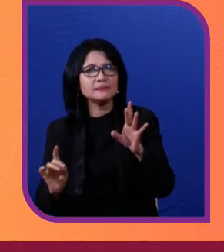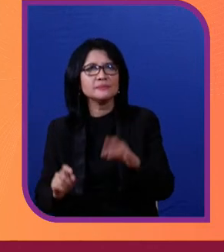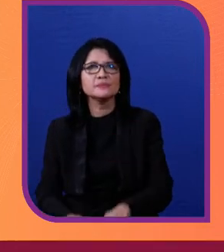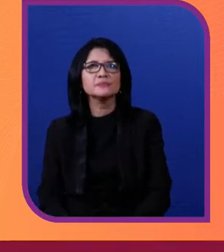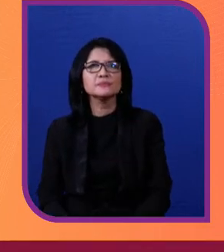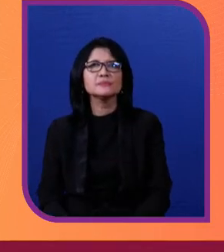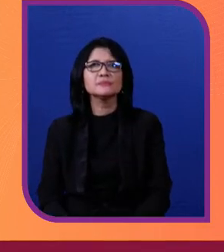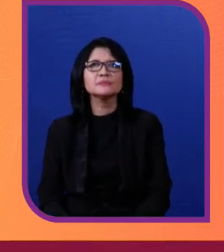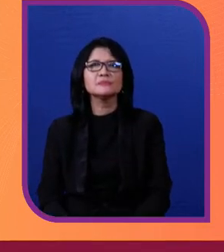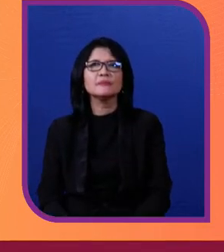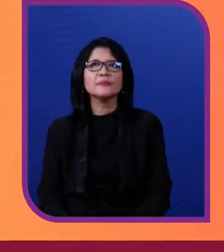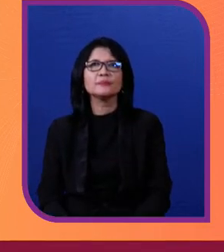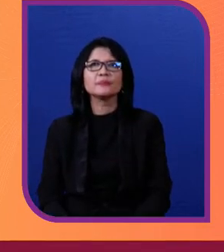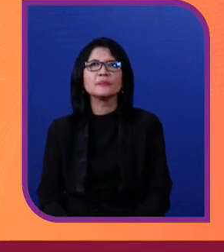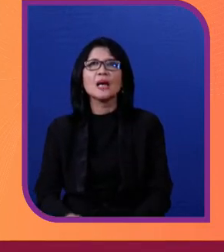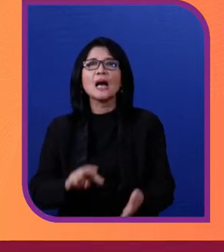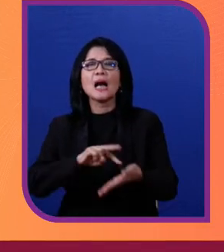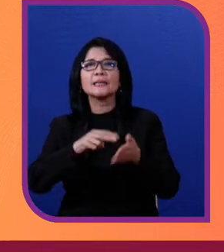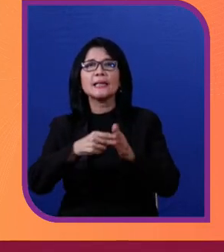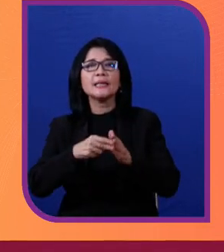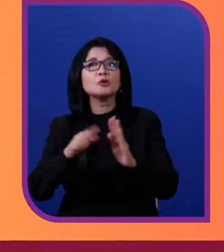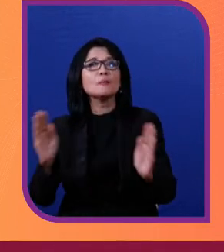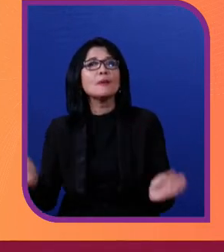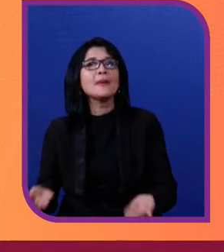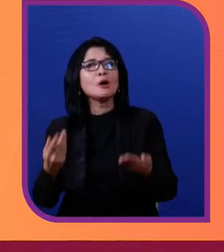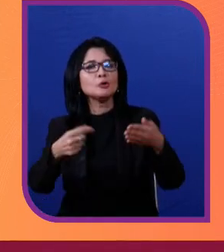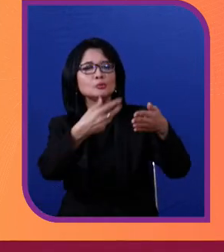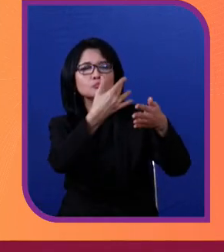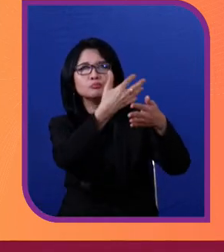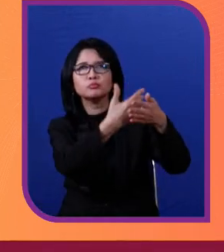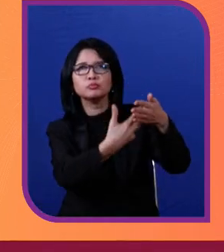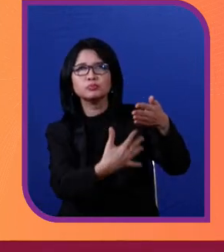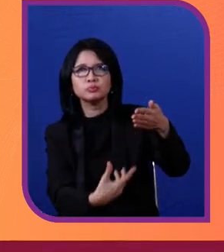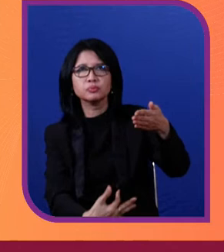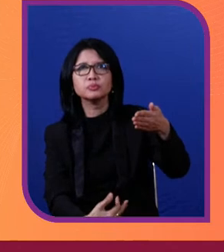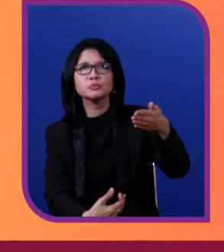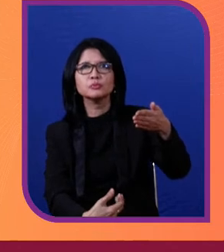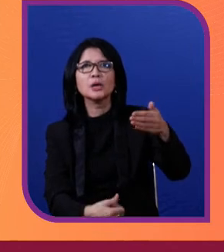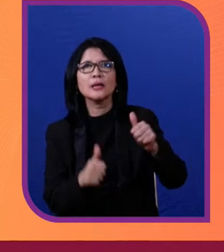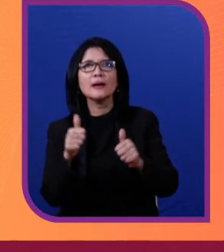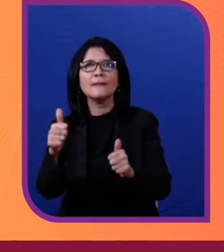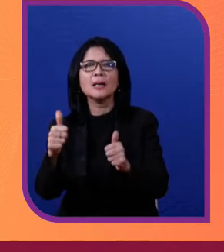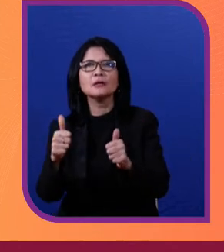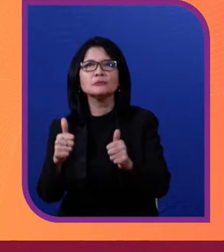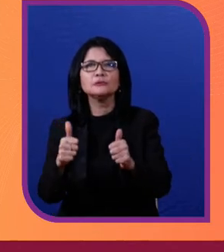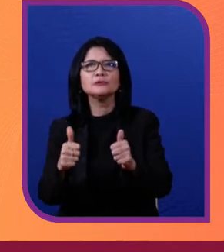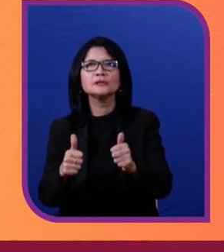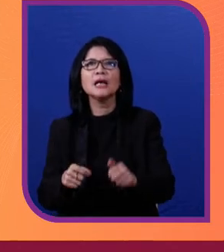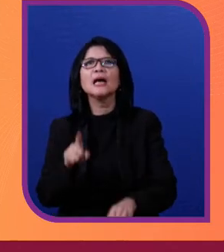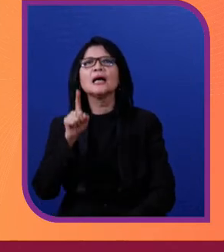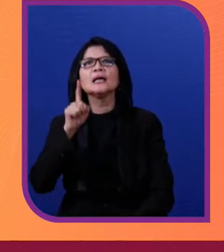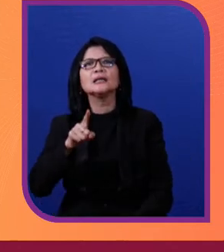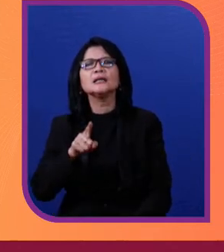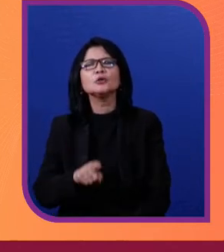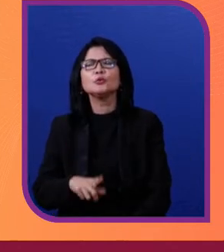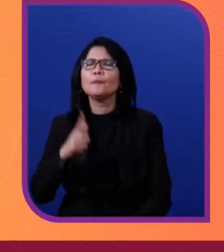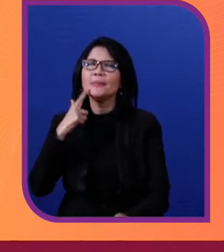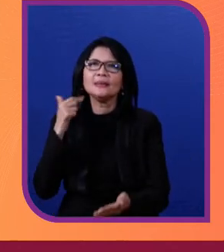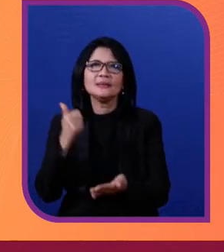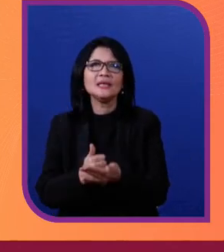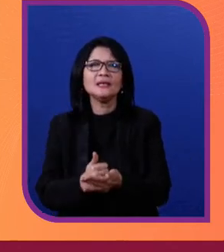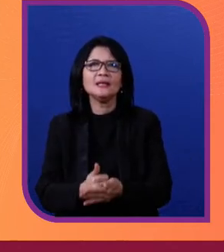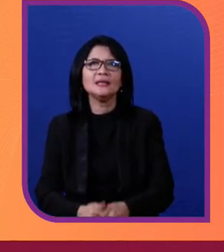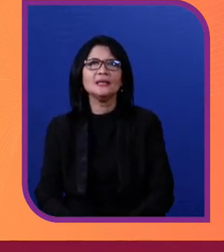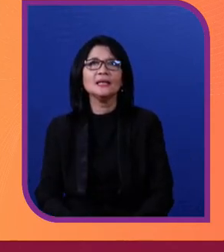TDR recordation absolutely essential online another Element Which definitely affected liquidity atau